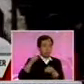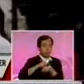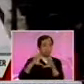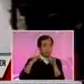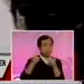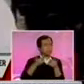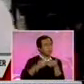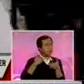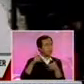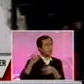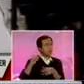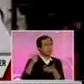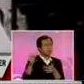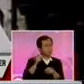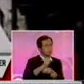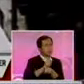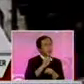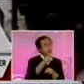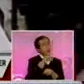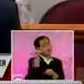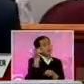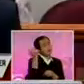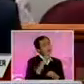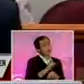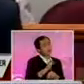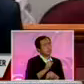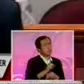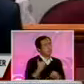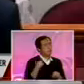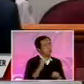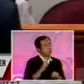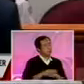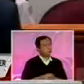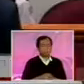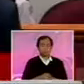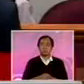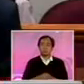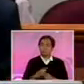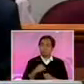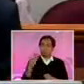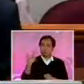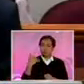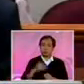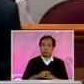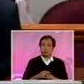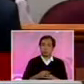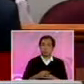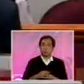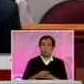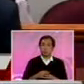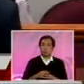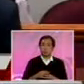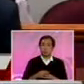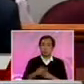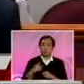for Ayala Land, what other positions did you hold, if any? I was seconded by Ayala Land in